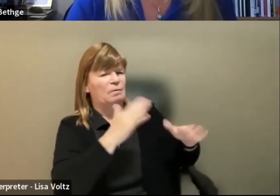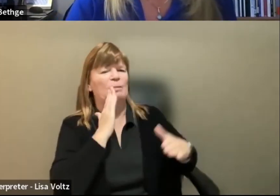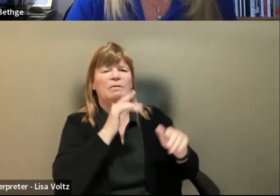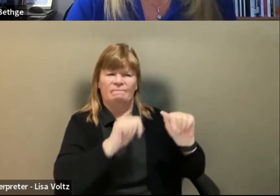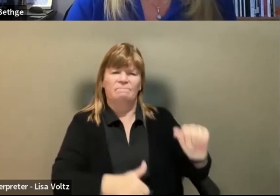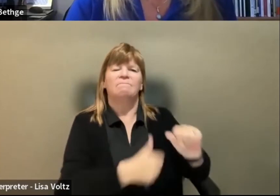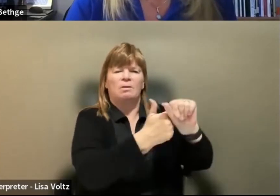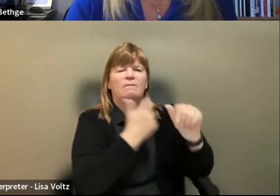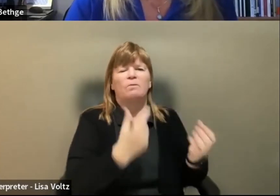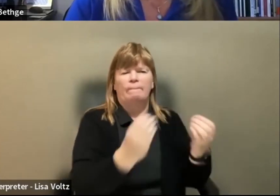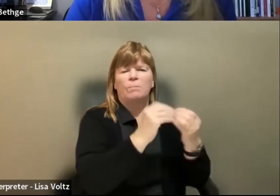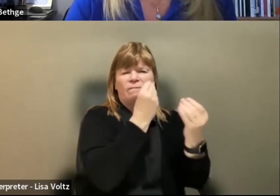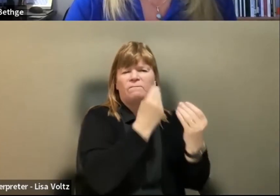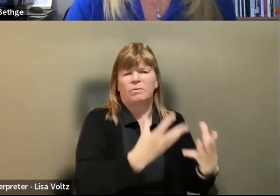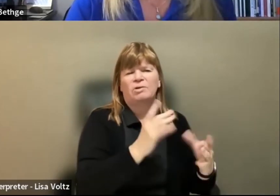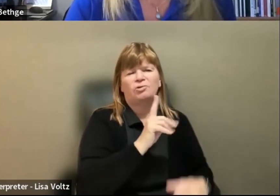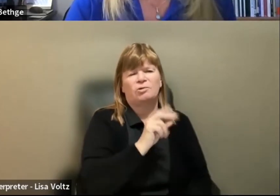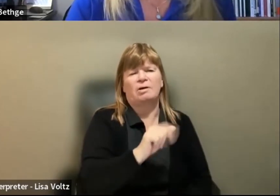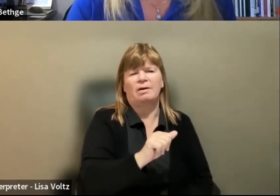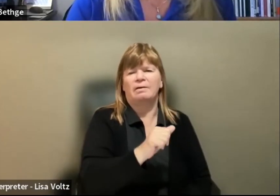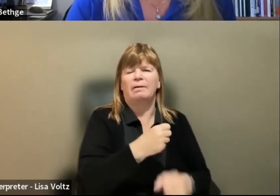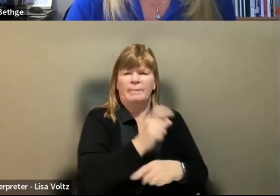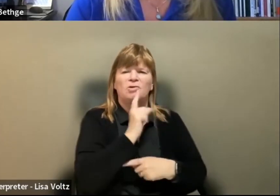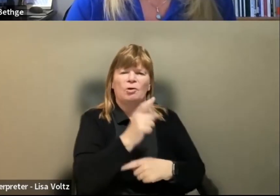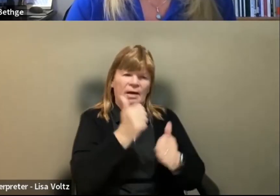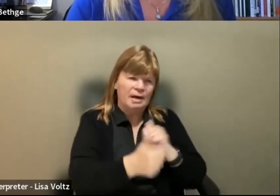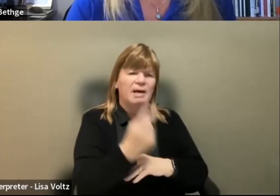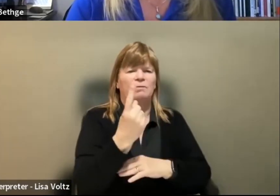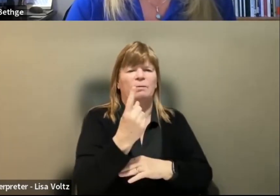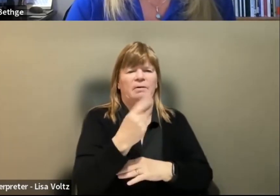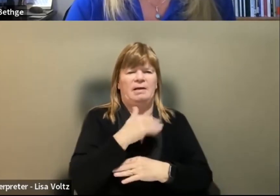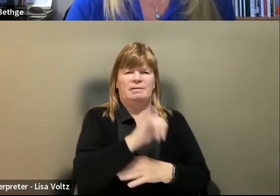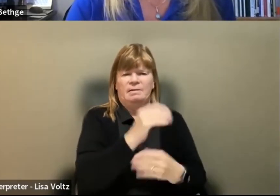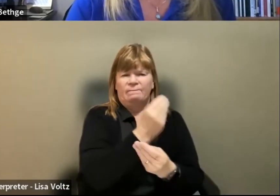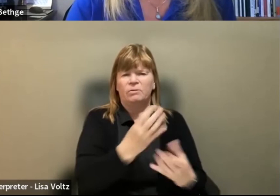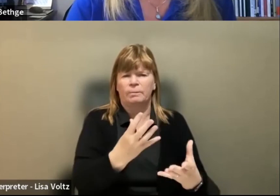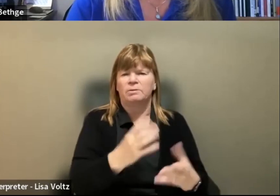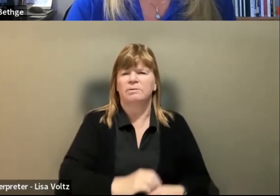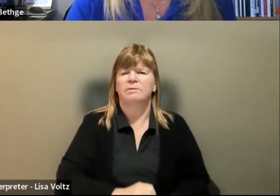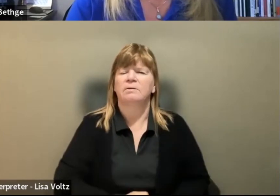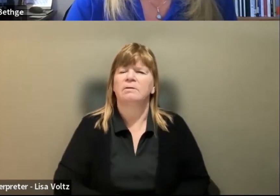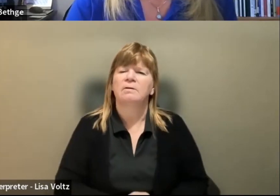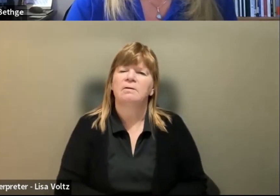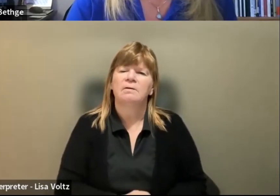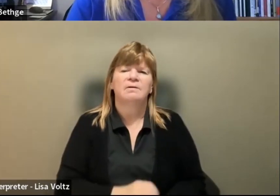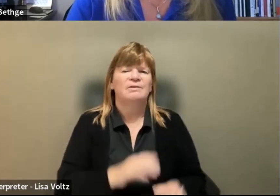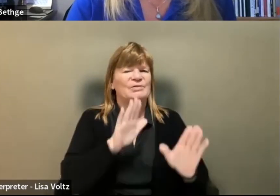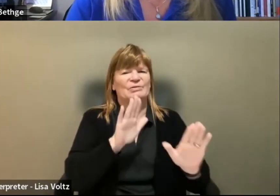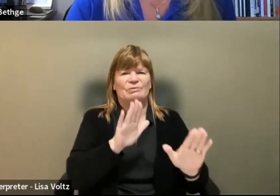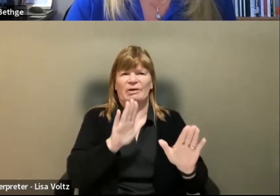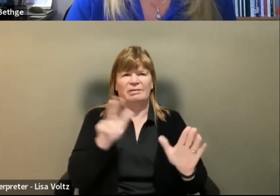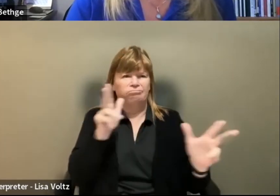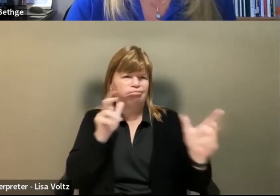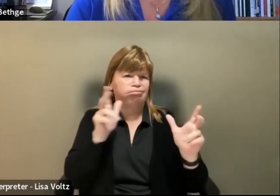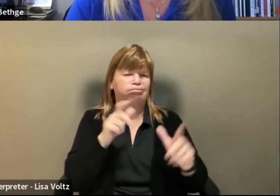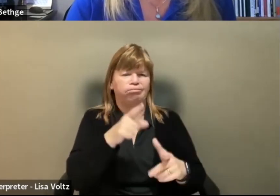some additional information as well, Donna, and make sure that everyone has that information. It's great to hear that you fund such